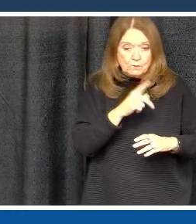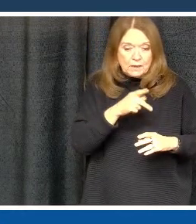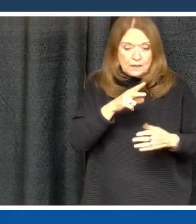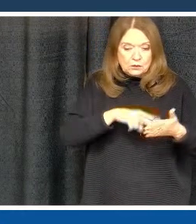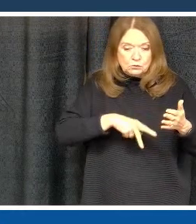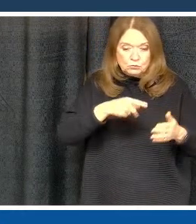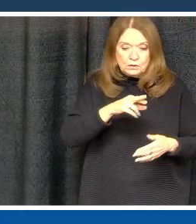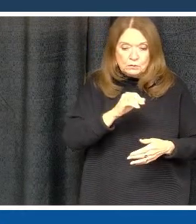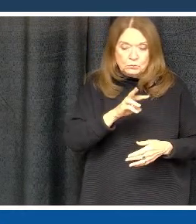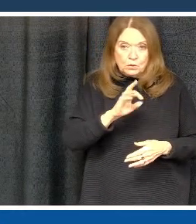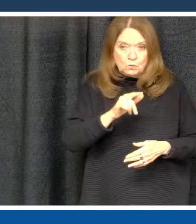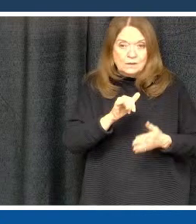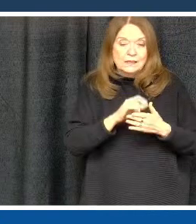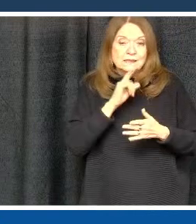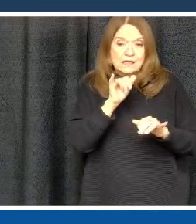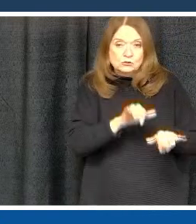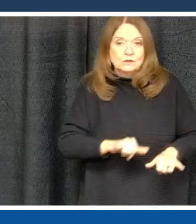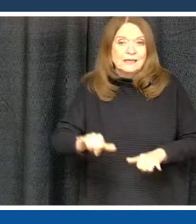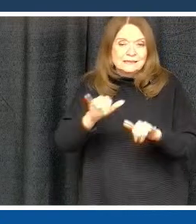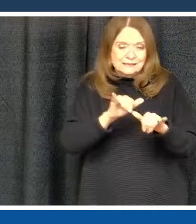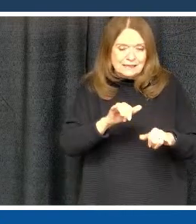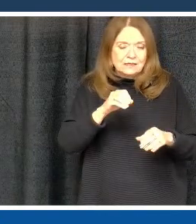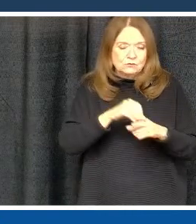that's actually a standard in PROWOG